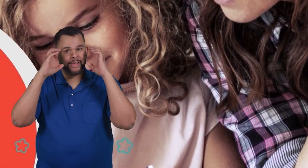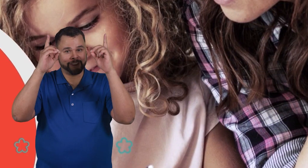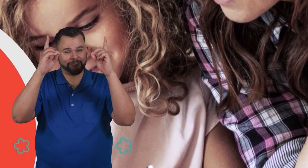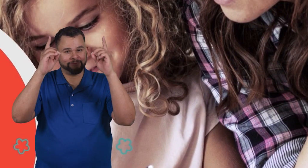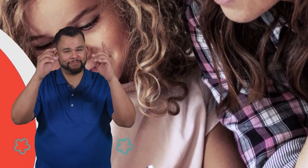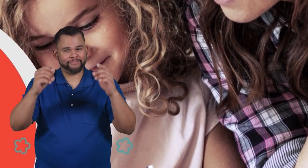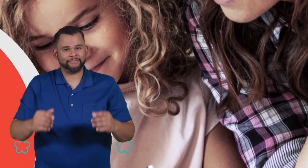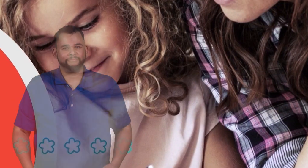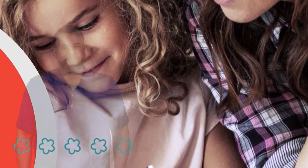Hope you enjoyed you you you you Hope